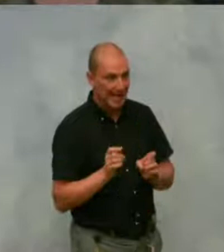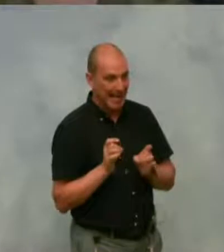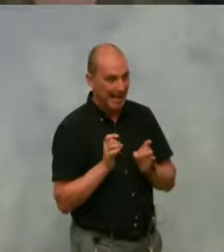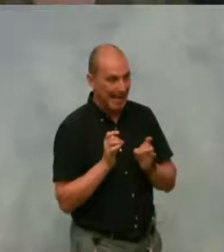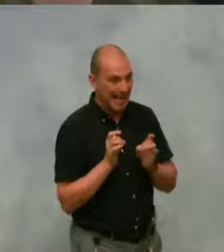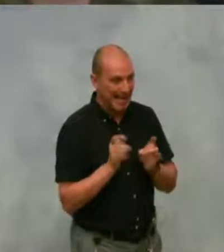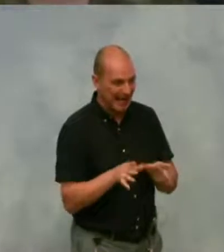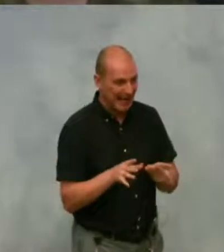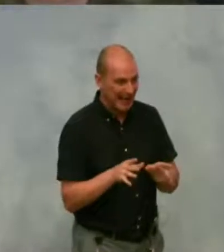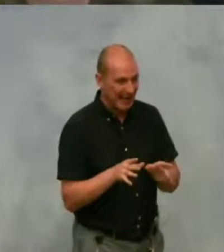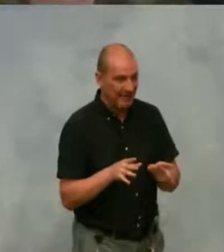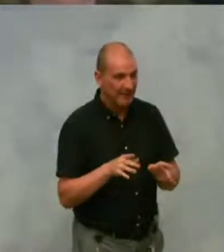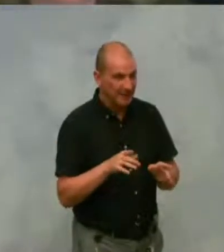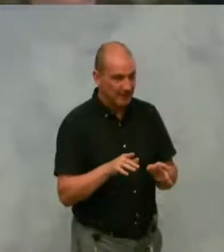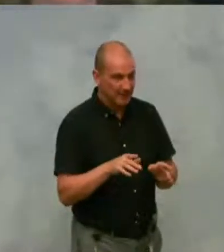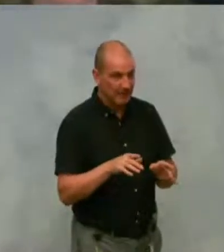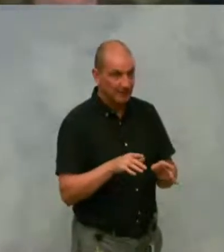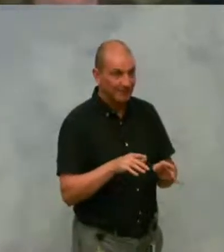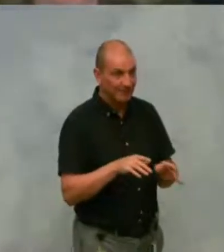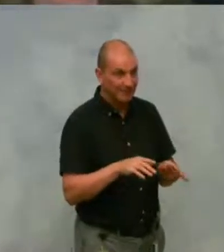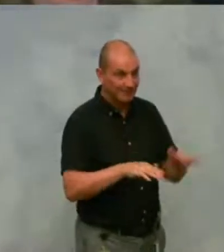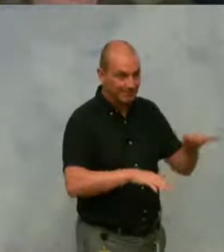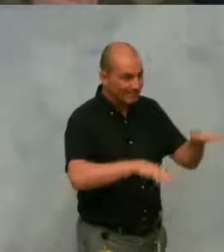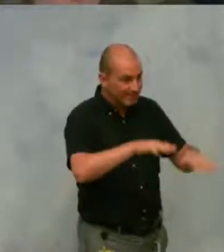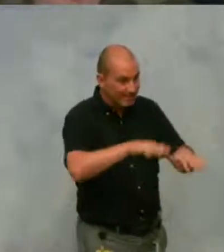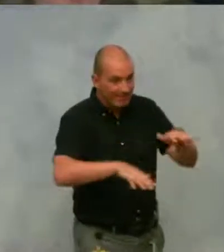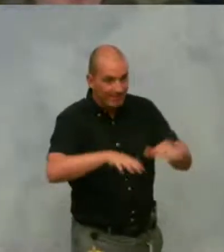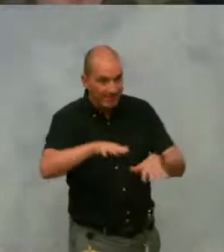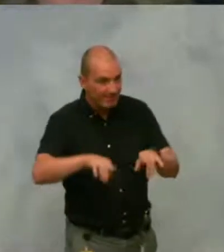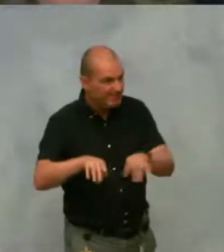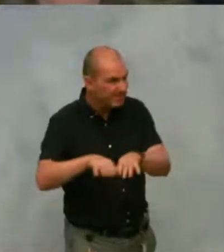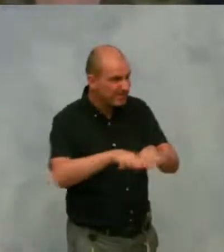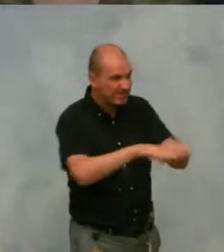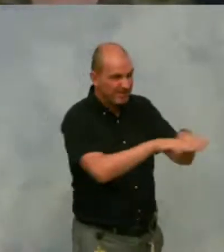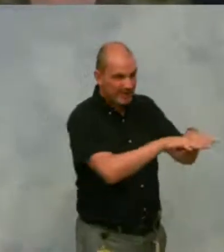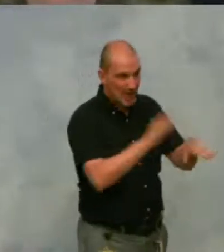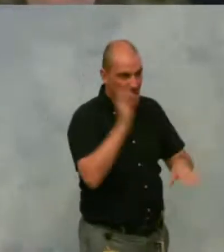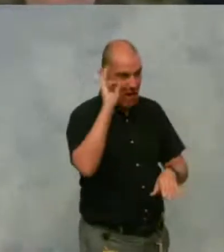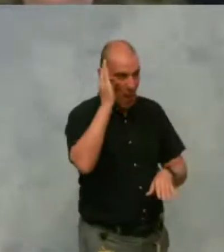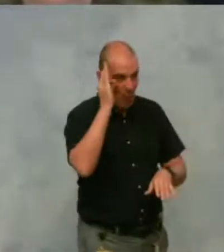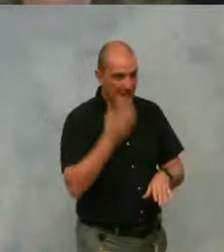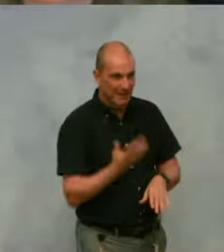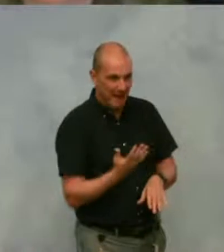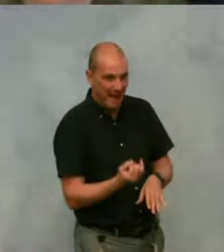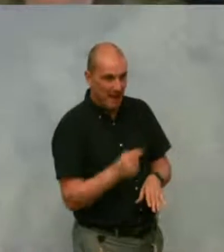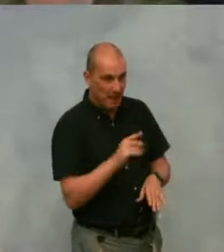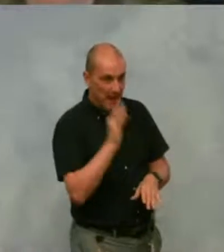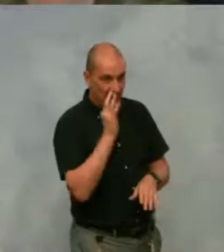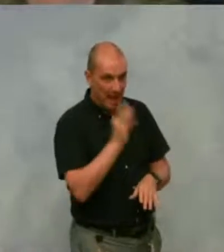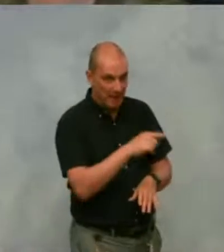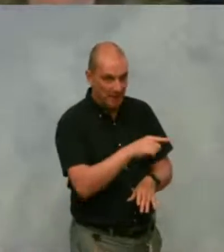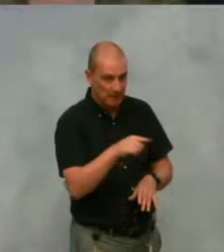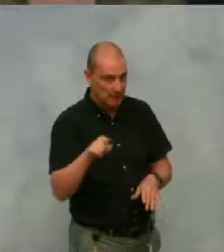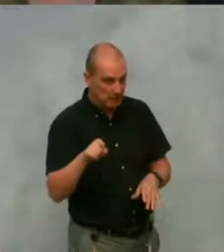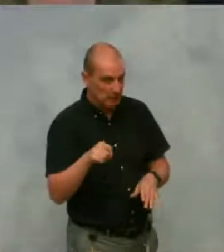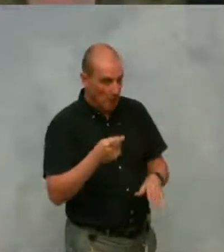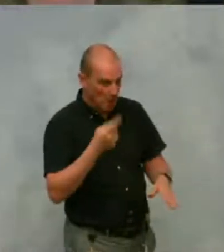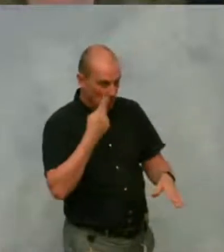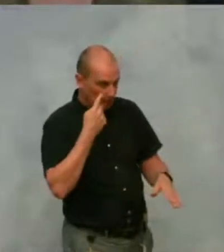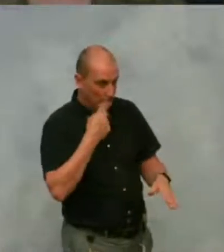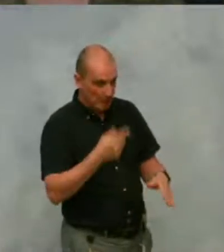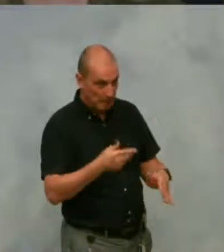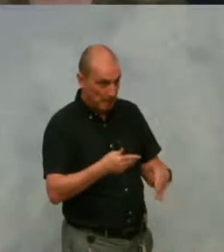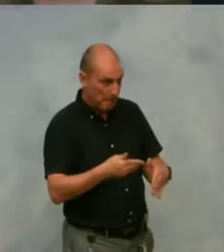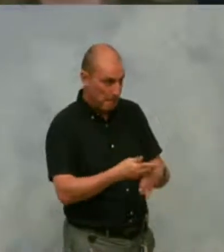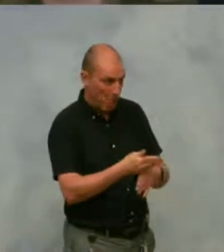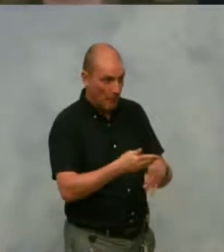again fairly consistent with what we're seeing across the council as a whole. And I would just ask the committee to note the employment information within the report.